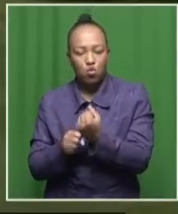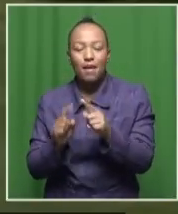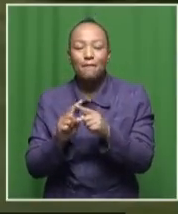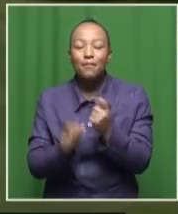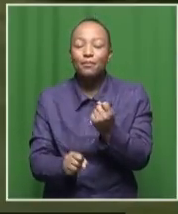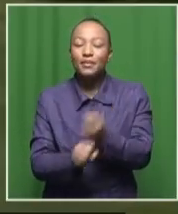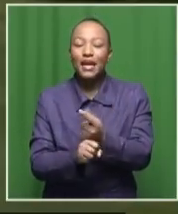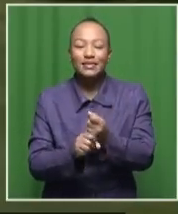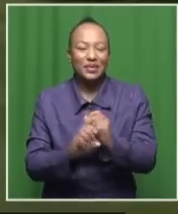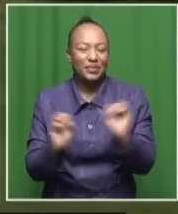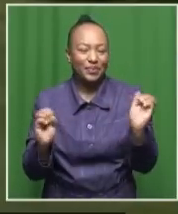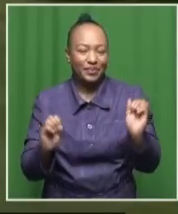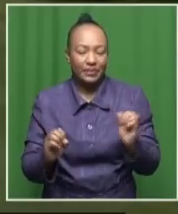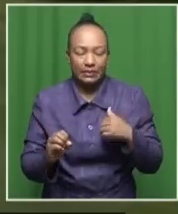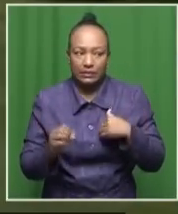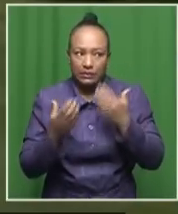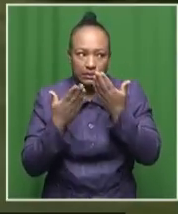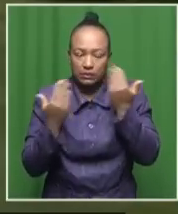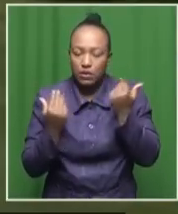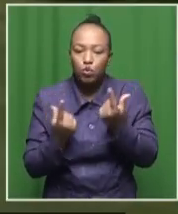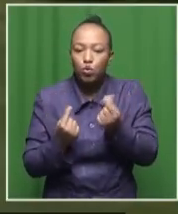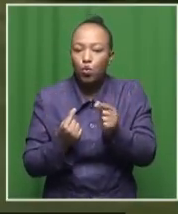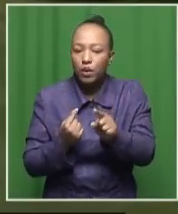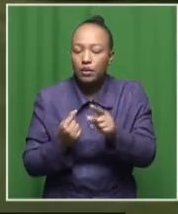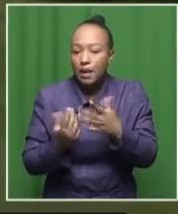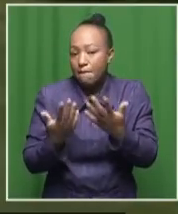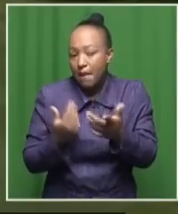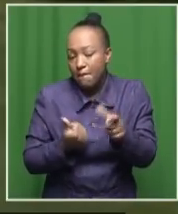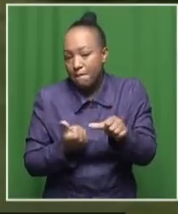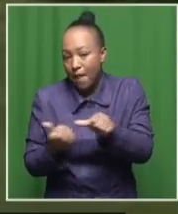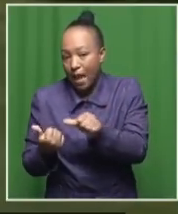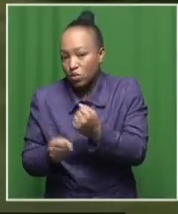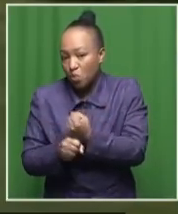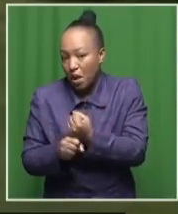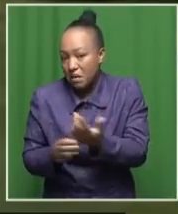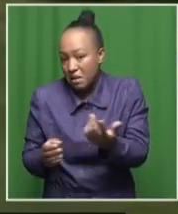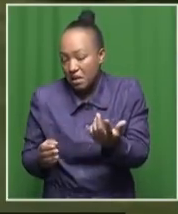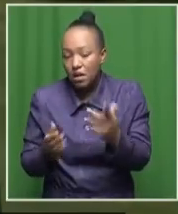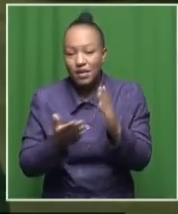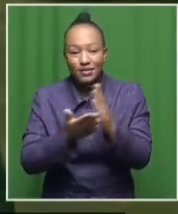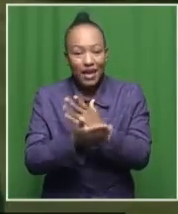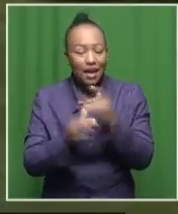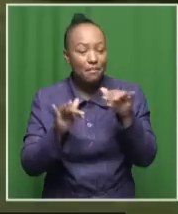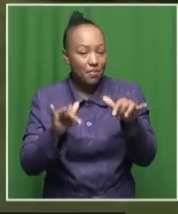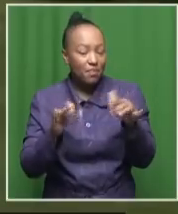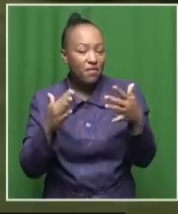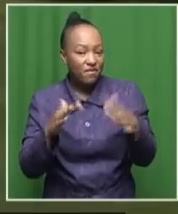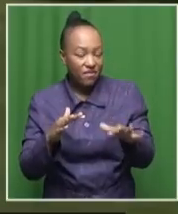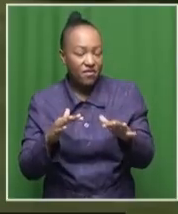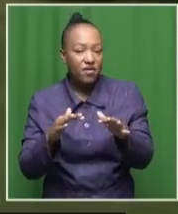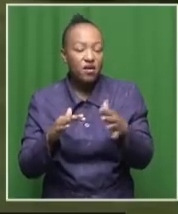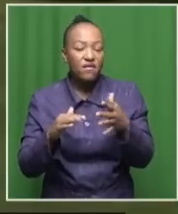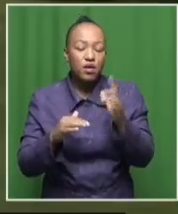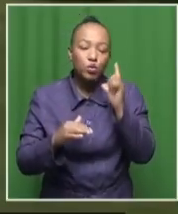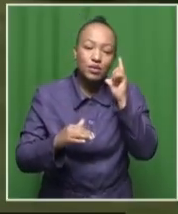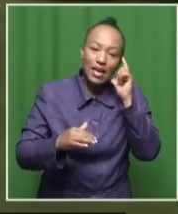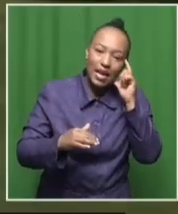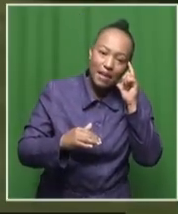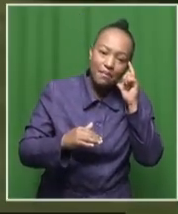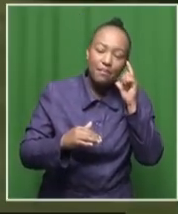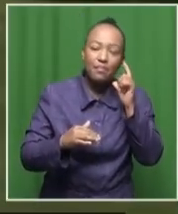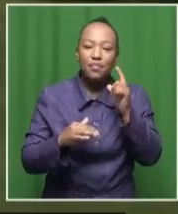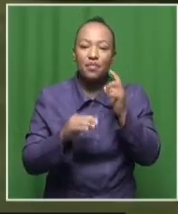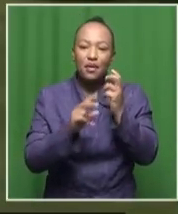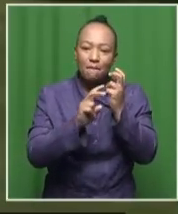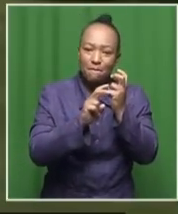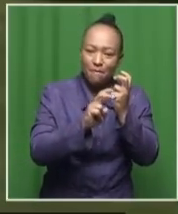now. So he doesn't know what he will do. Maybe he will go back to work as well. He's saying some of the people had to go and sleep in bars around town